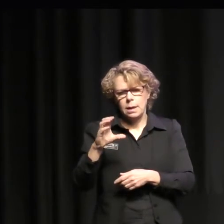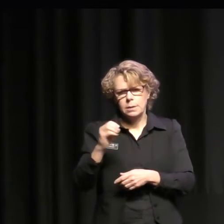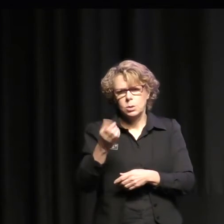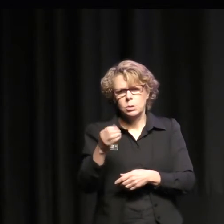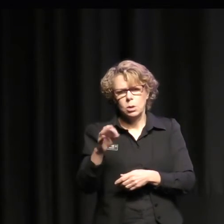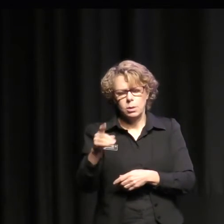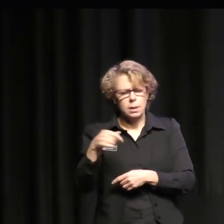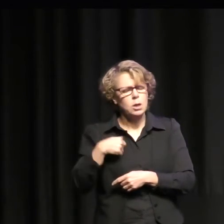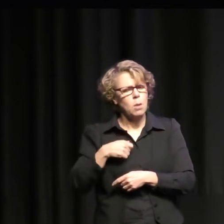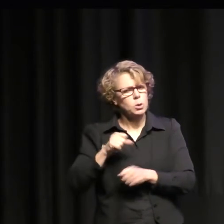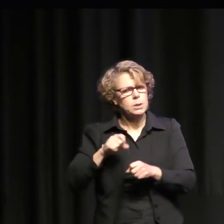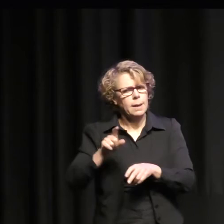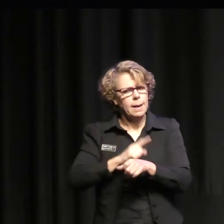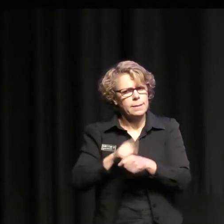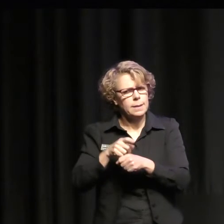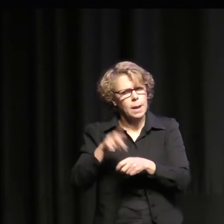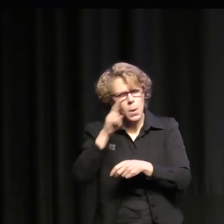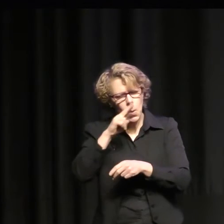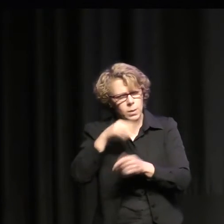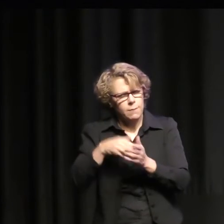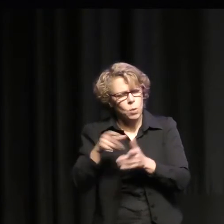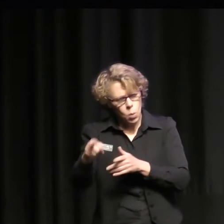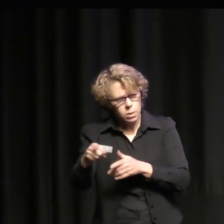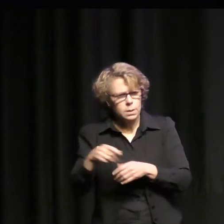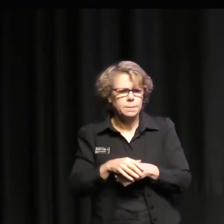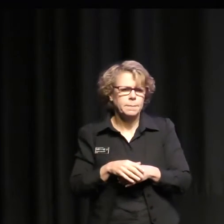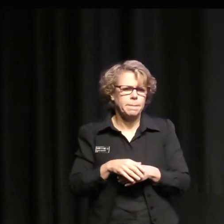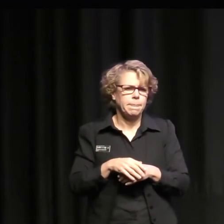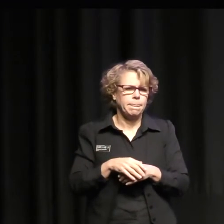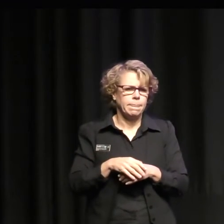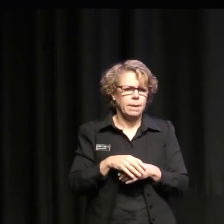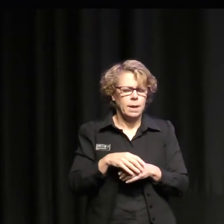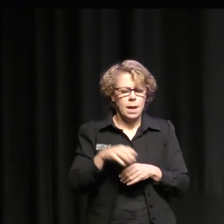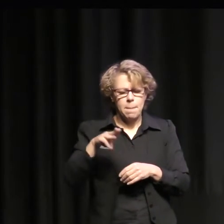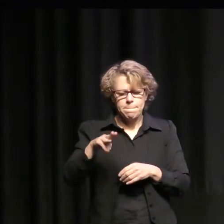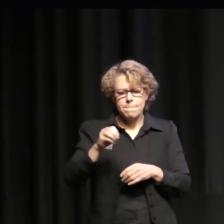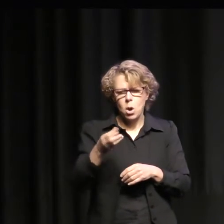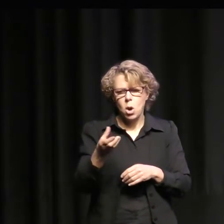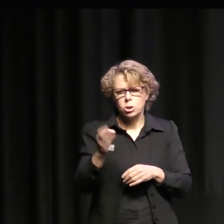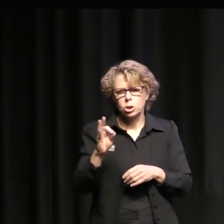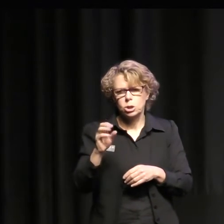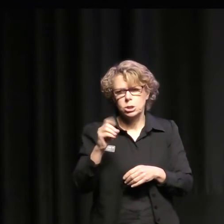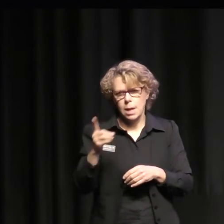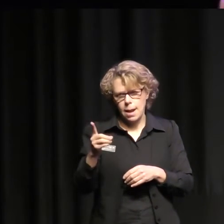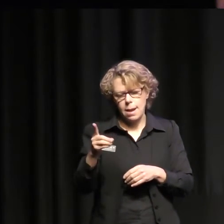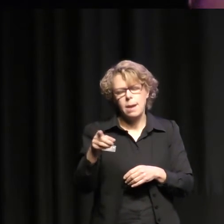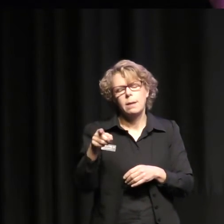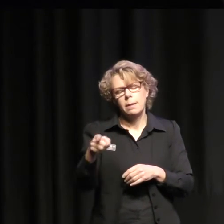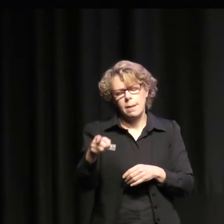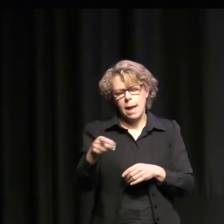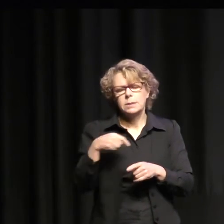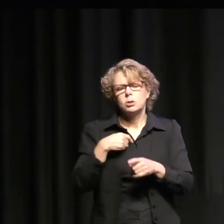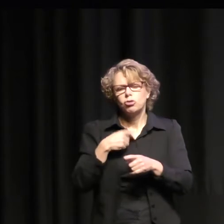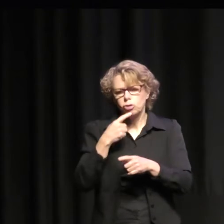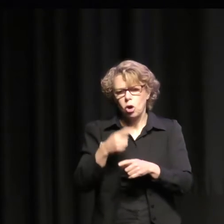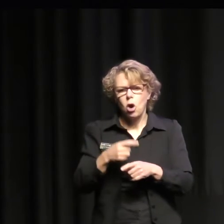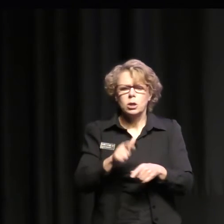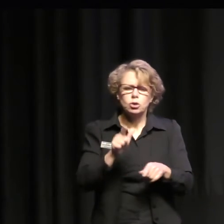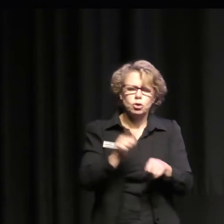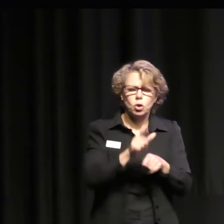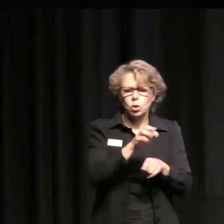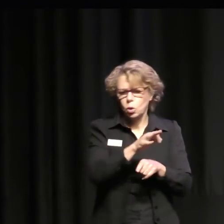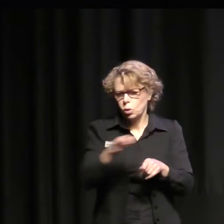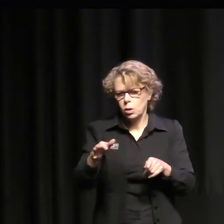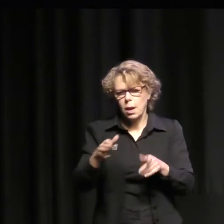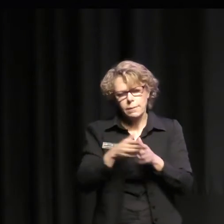borrow from sociology, T.H. Marshall, said that the 17th century was